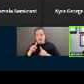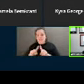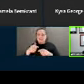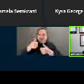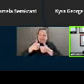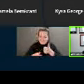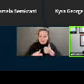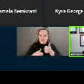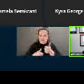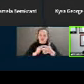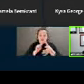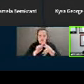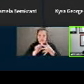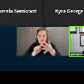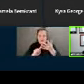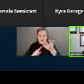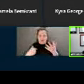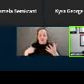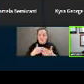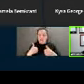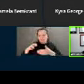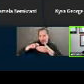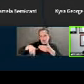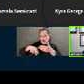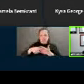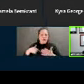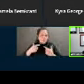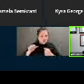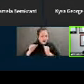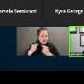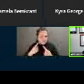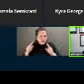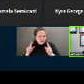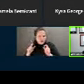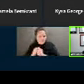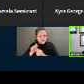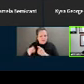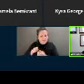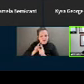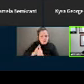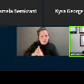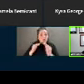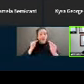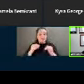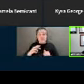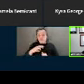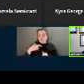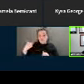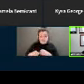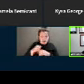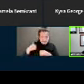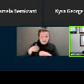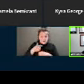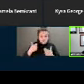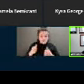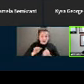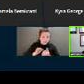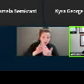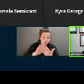outcome. So what are we trying to achieve with that goal? The risks that we're trying to address. And in the scope is who within